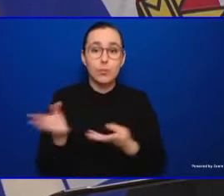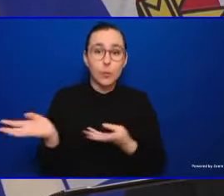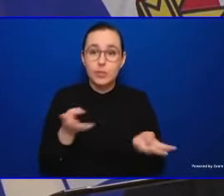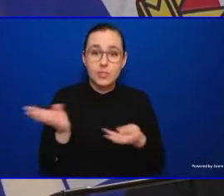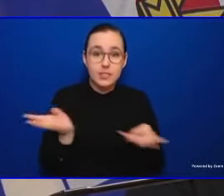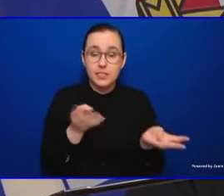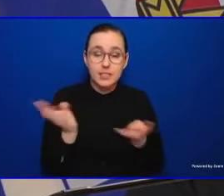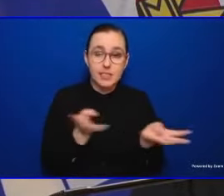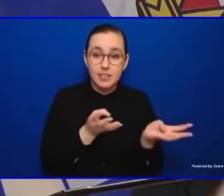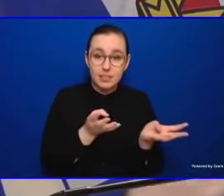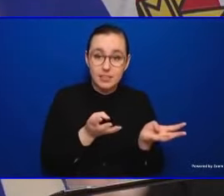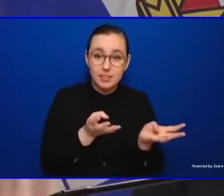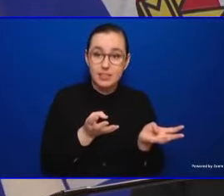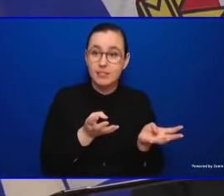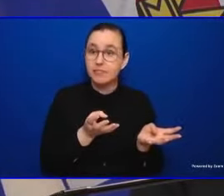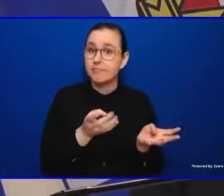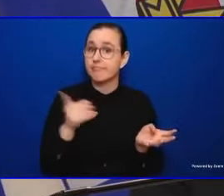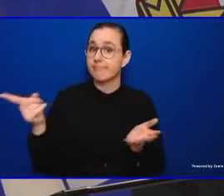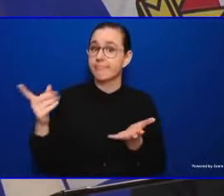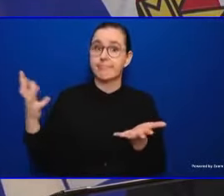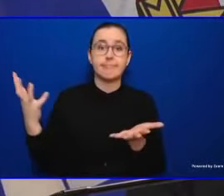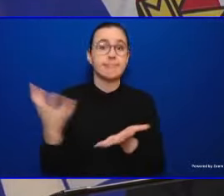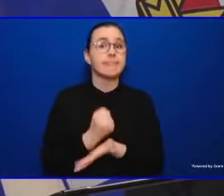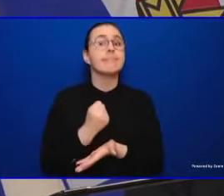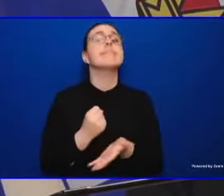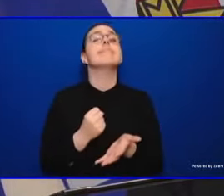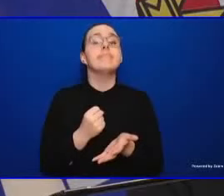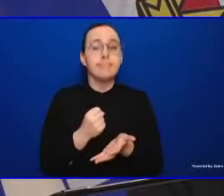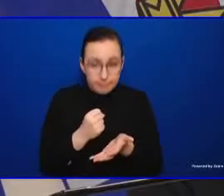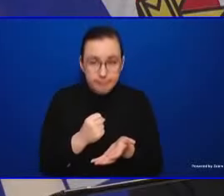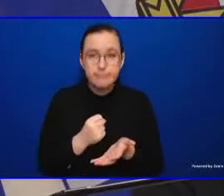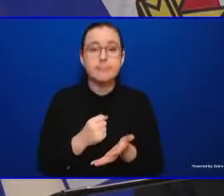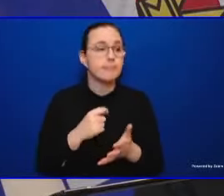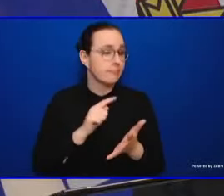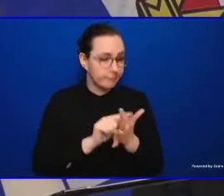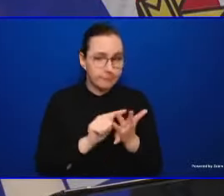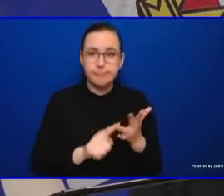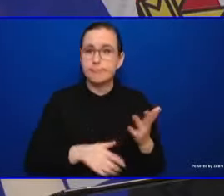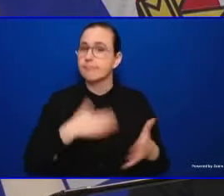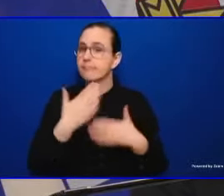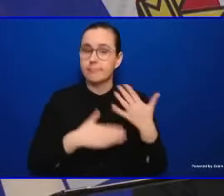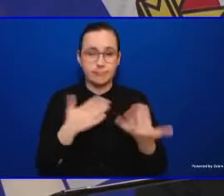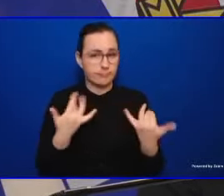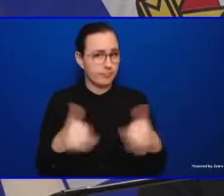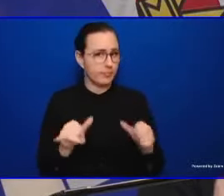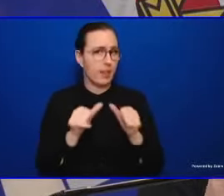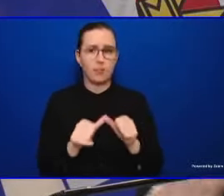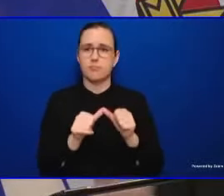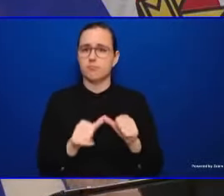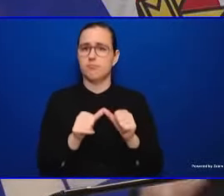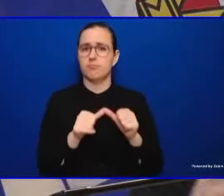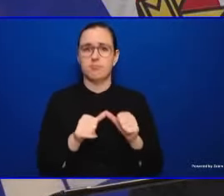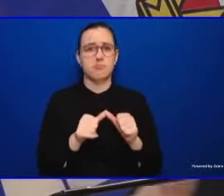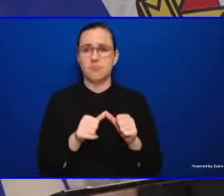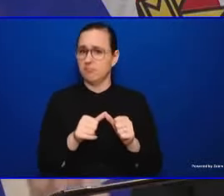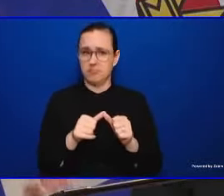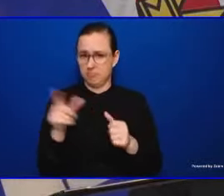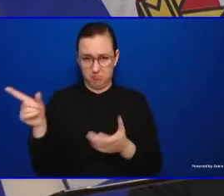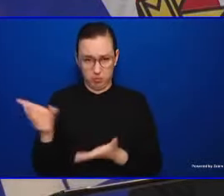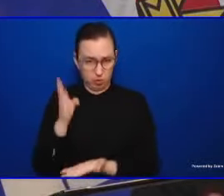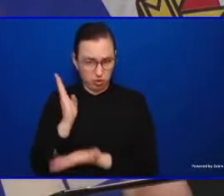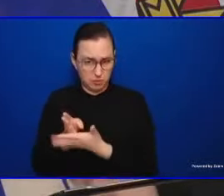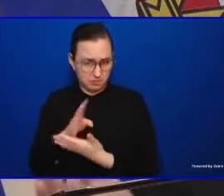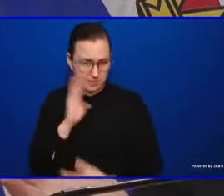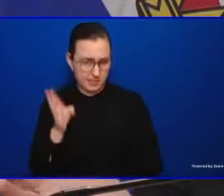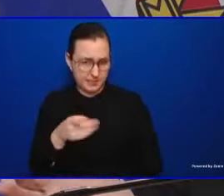the measures that were put in place and continue to have them in place. I know in some places and some retail places, they've taken away some of the barriers and